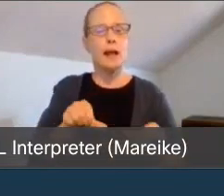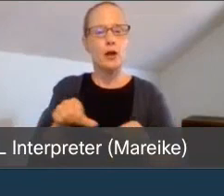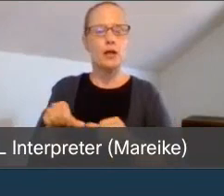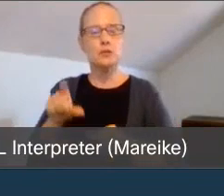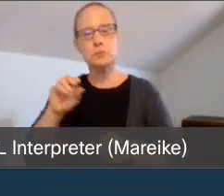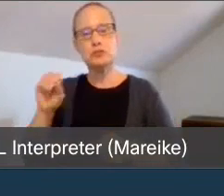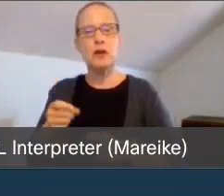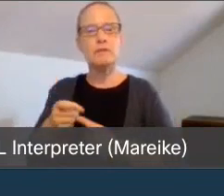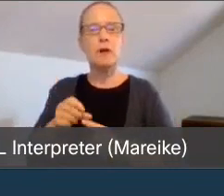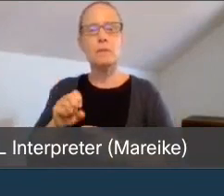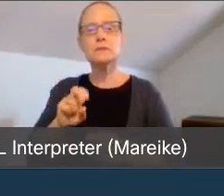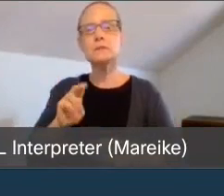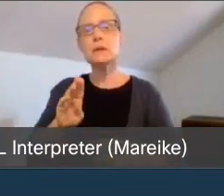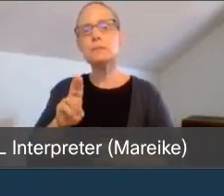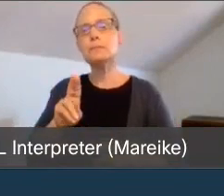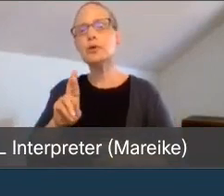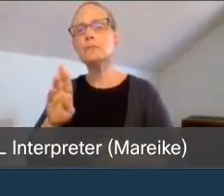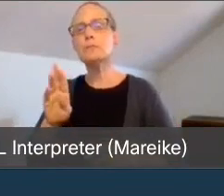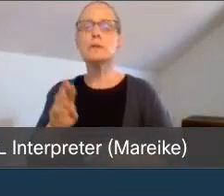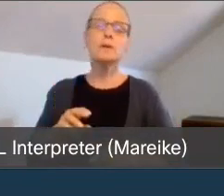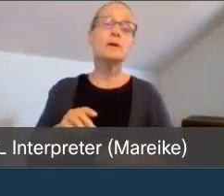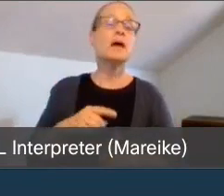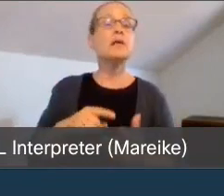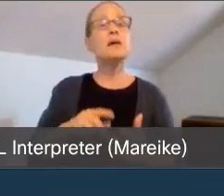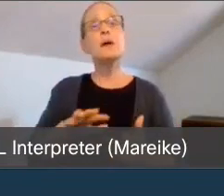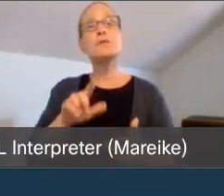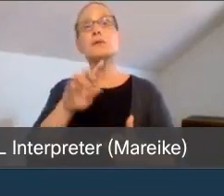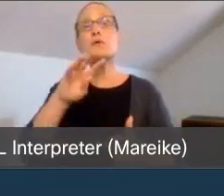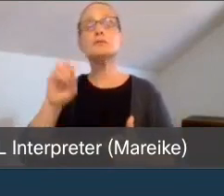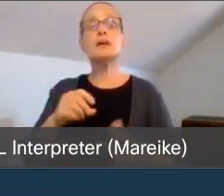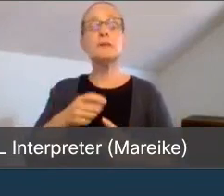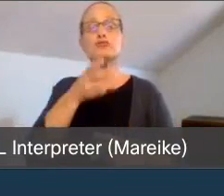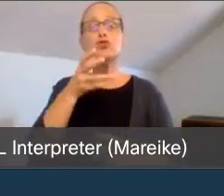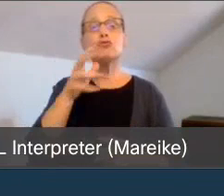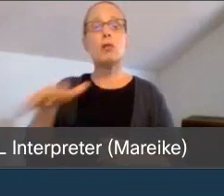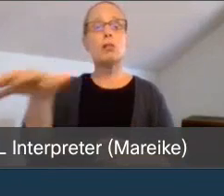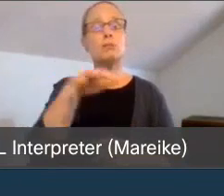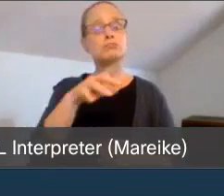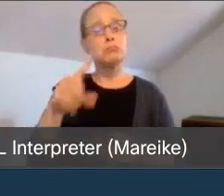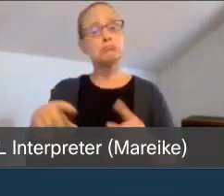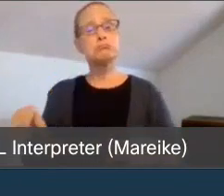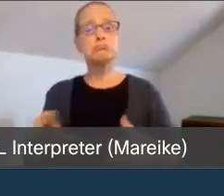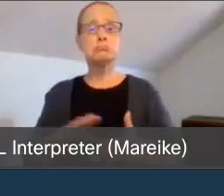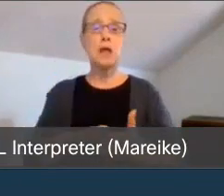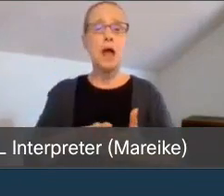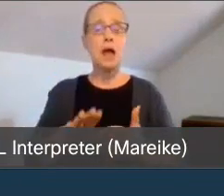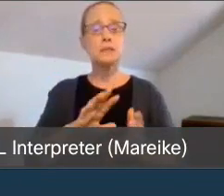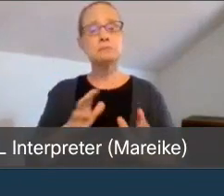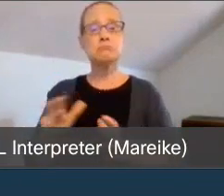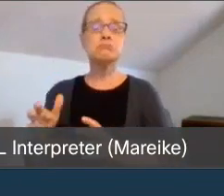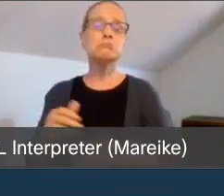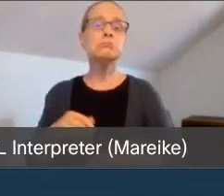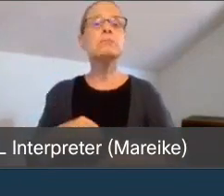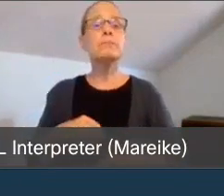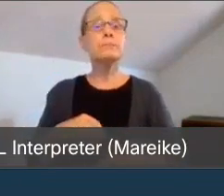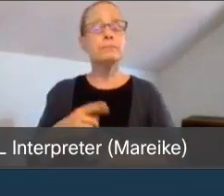from suburban, and then about 24% from rural communities. So it's really glad that we've got a nice mixture. And then the fields that